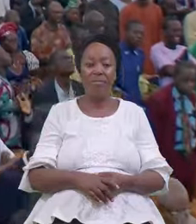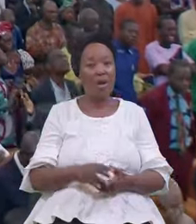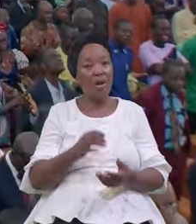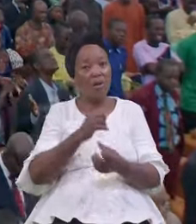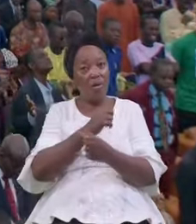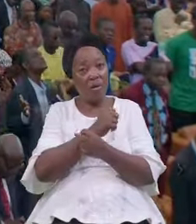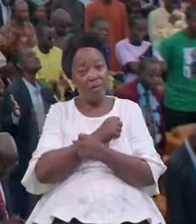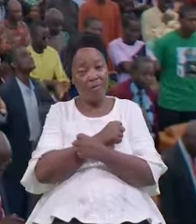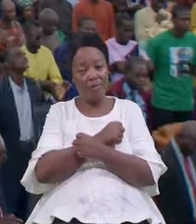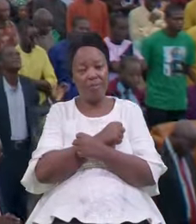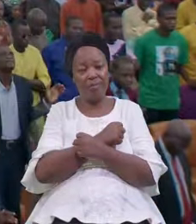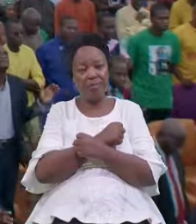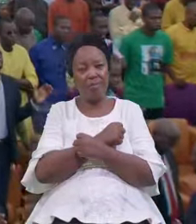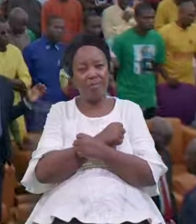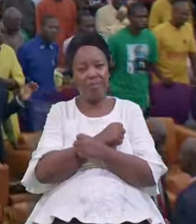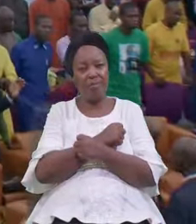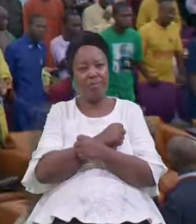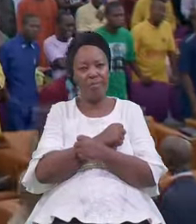Loving.